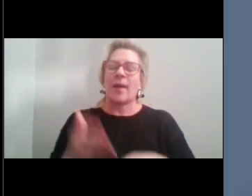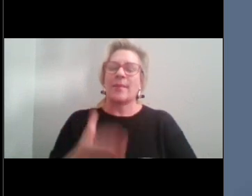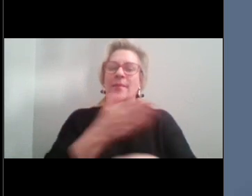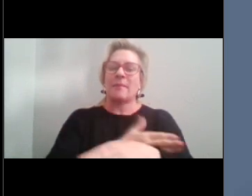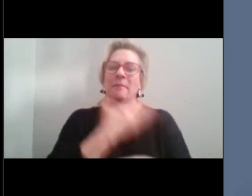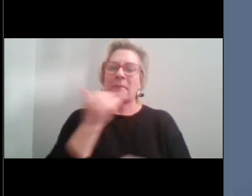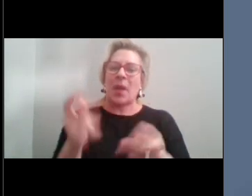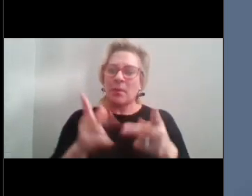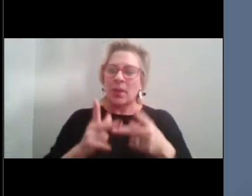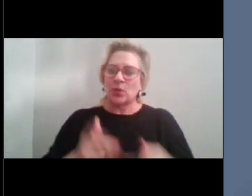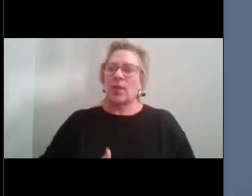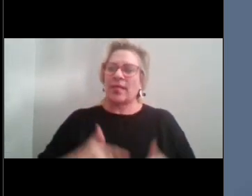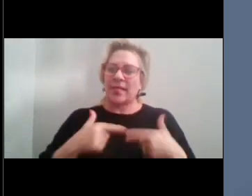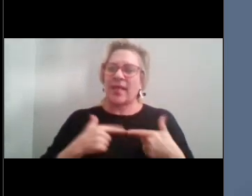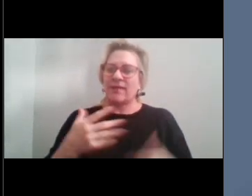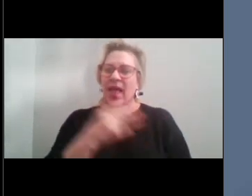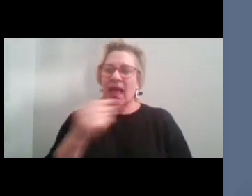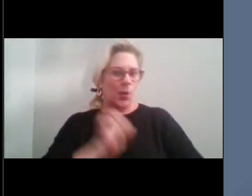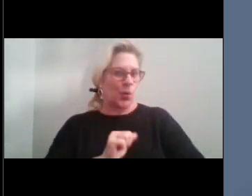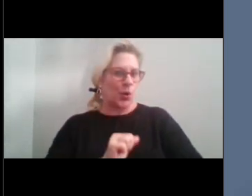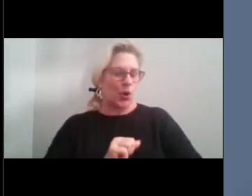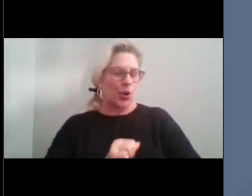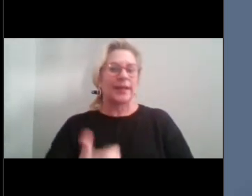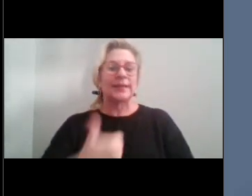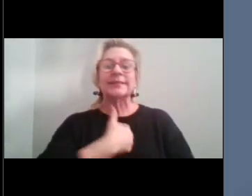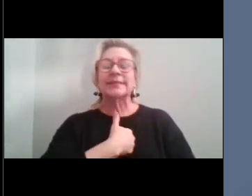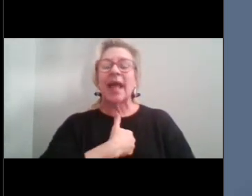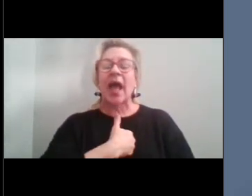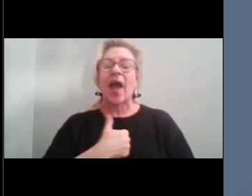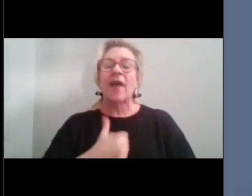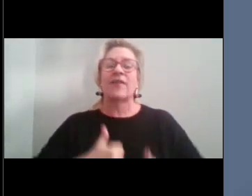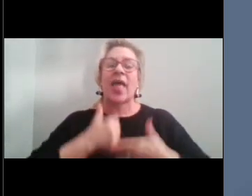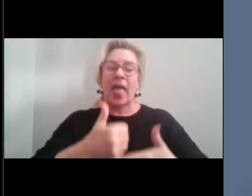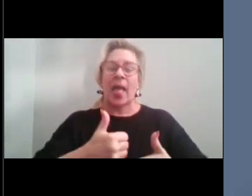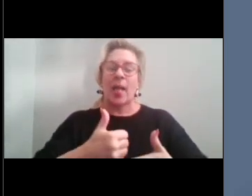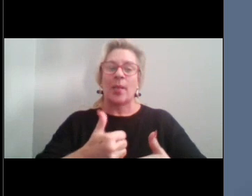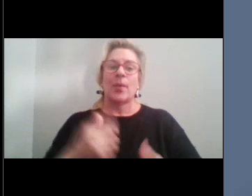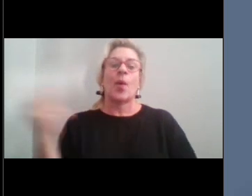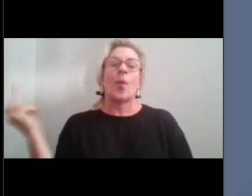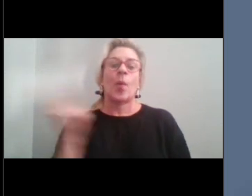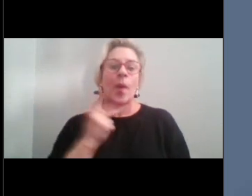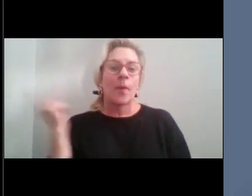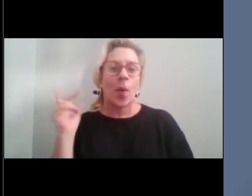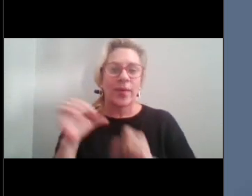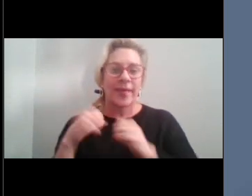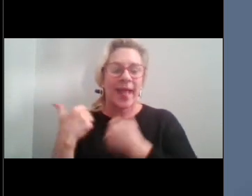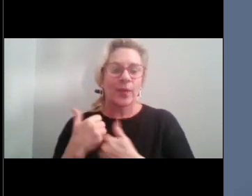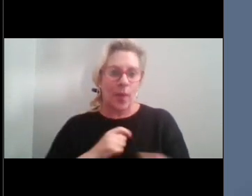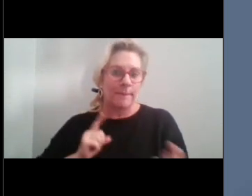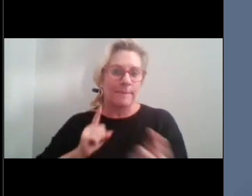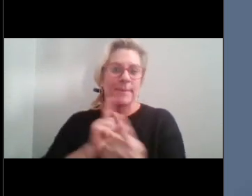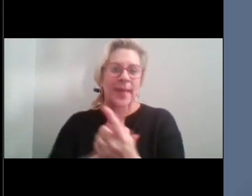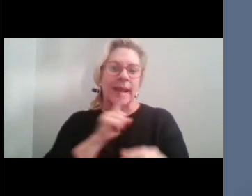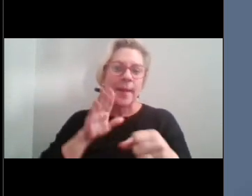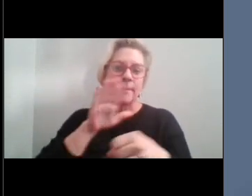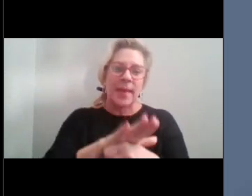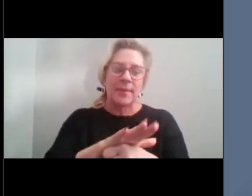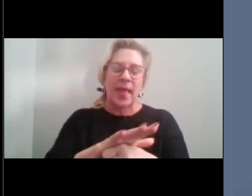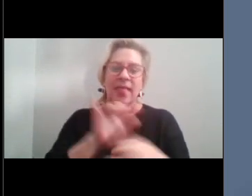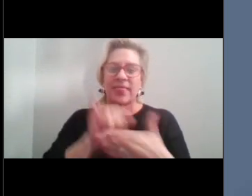live and work. As self-help counties, RCTC and SBCTA are meeting the commitments made to